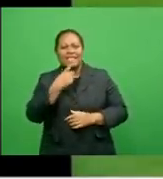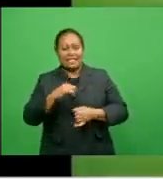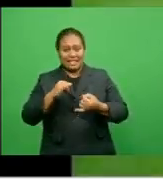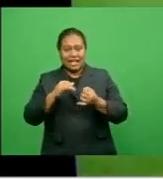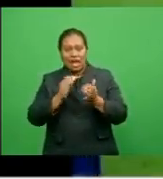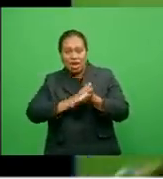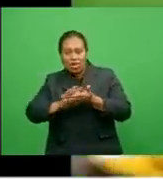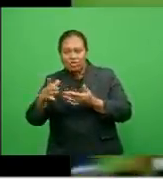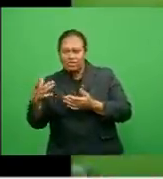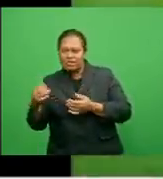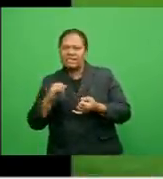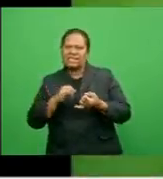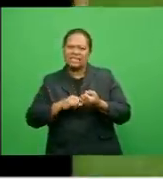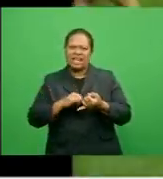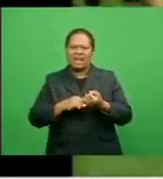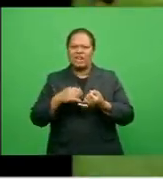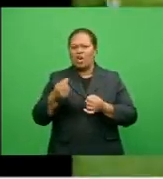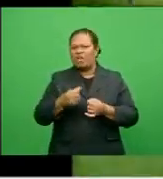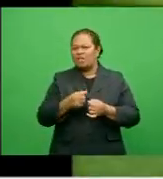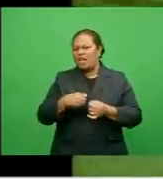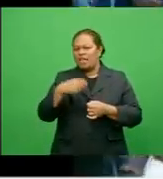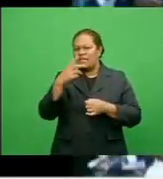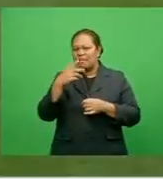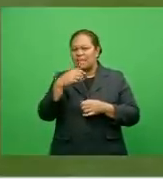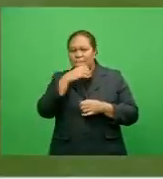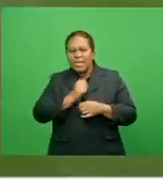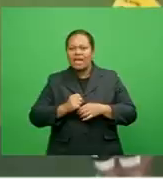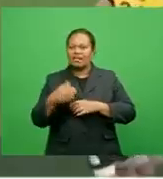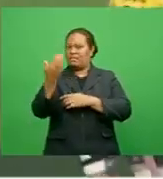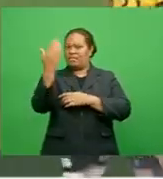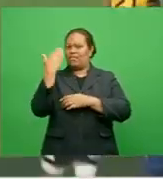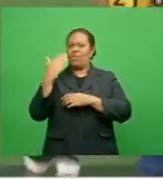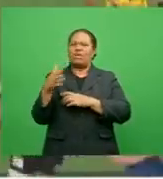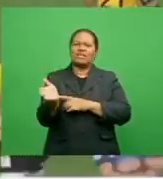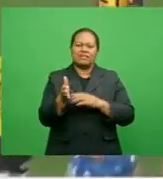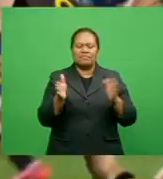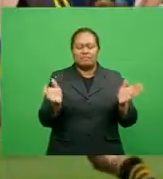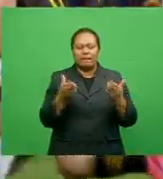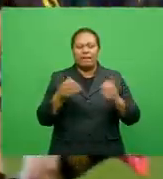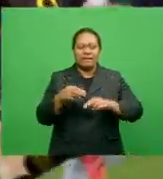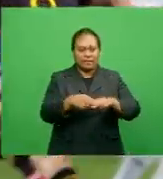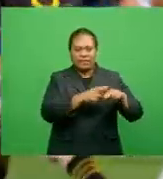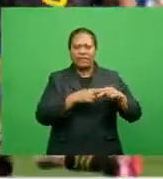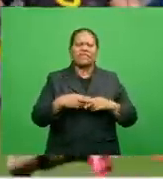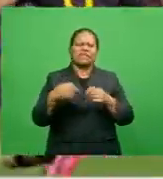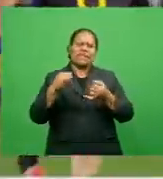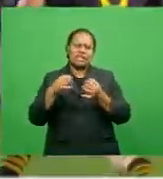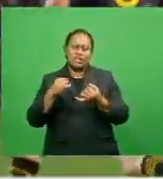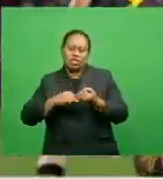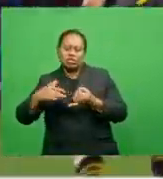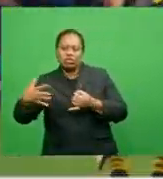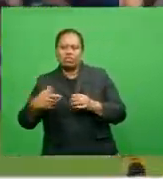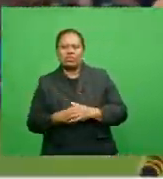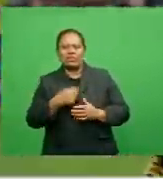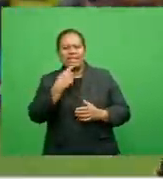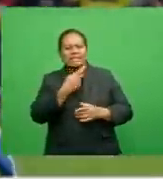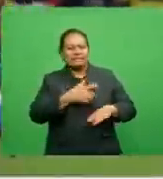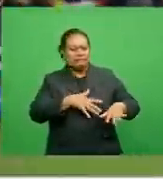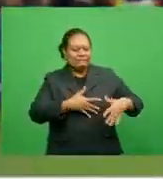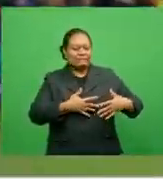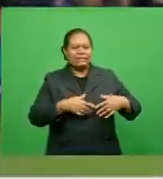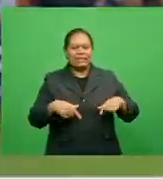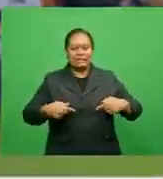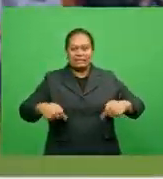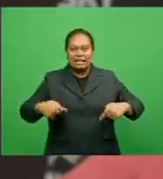of 1999 Flying Fijians World Cup inside centre Waisake Sotutu. The youngster says he's nervous about